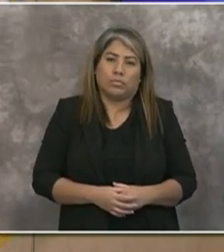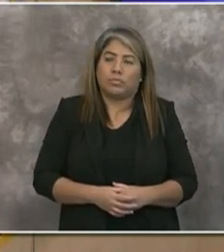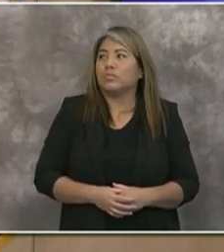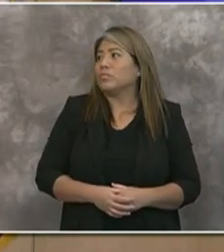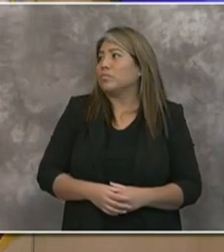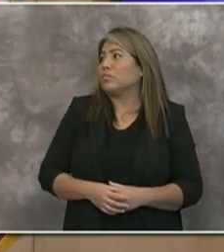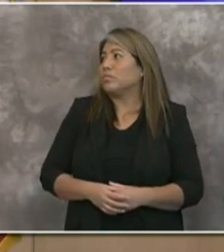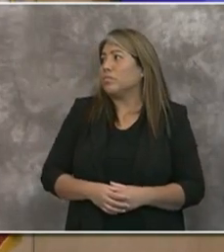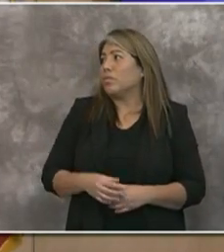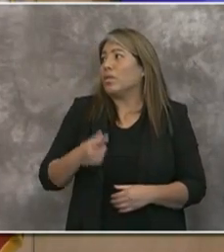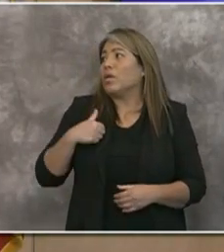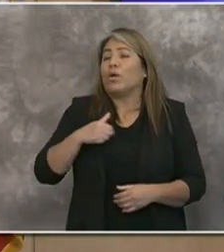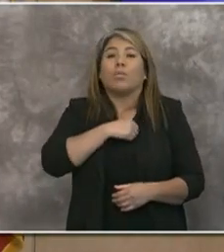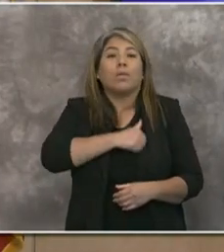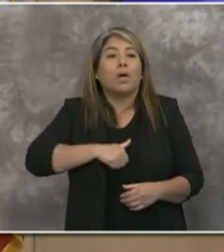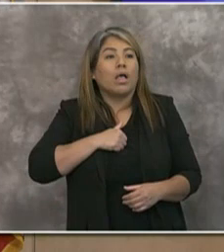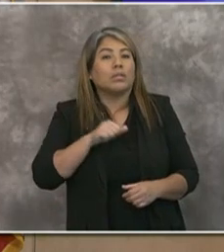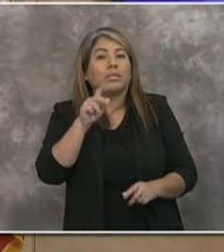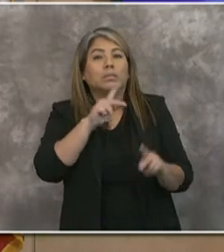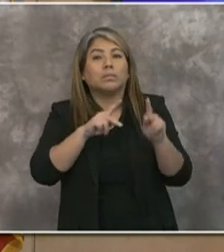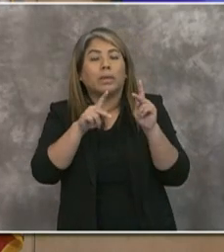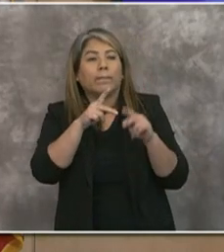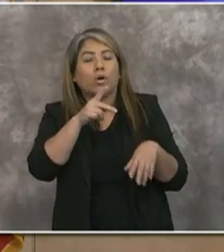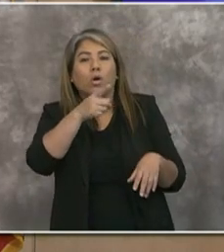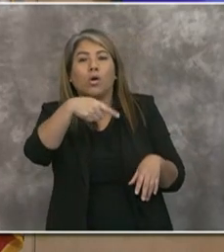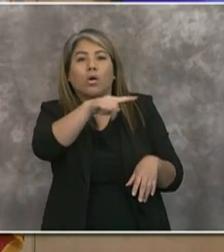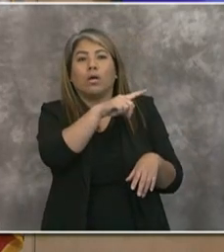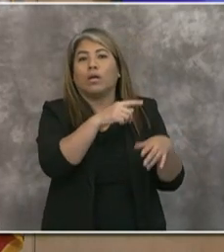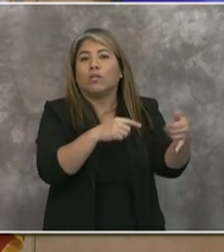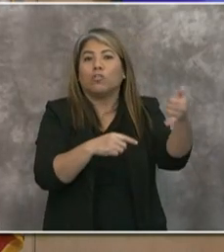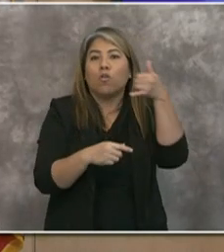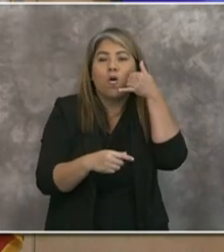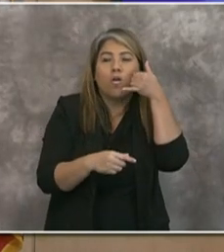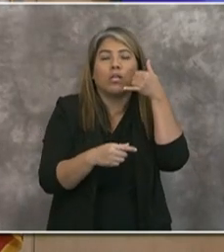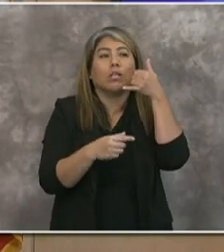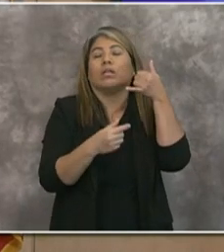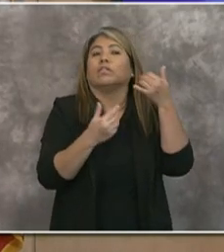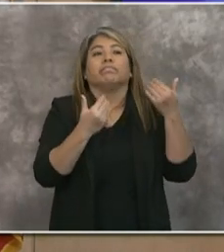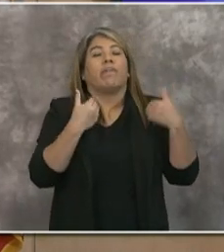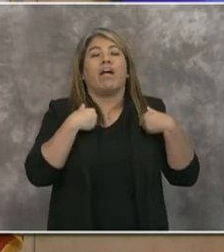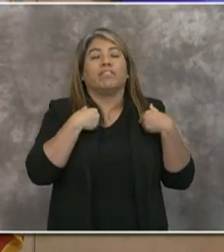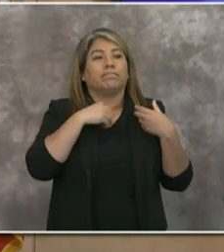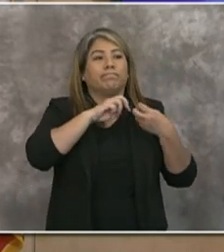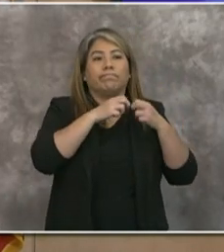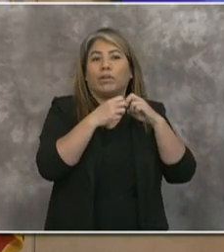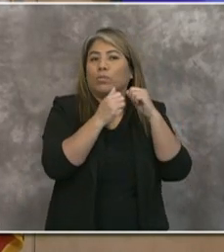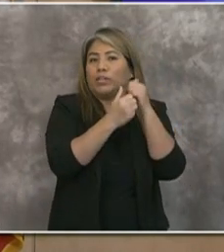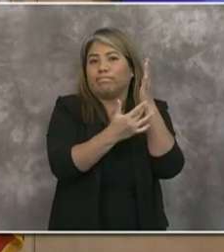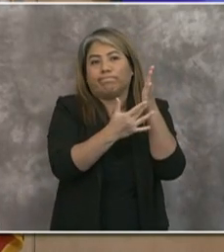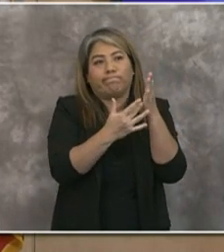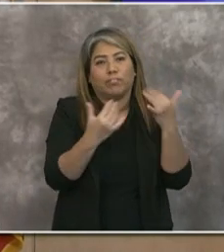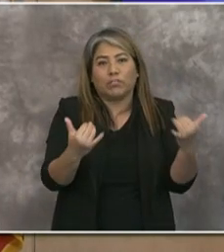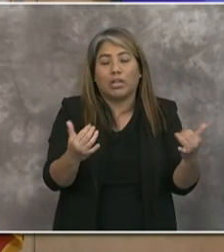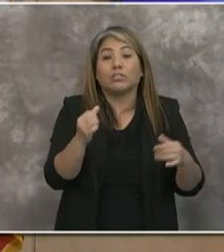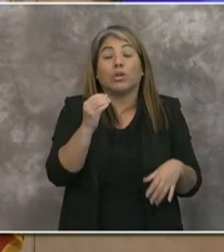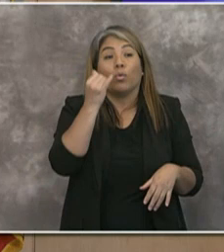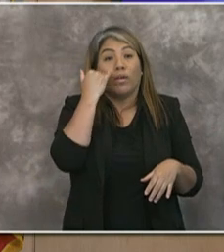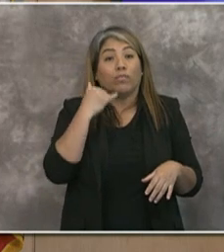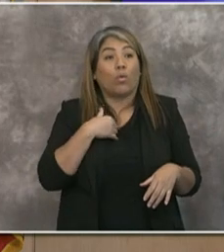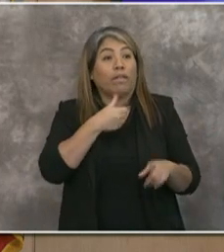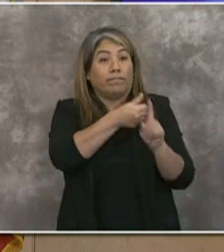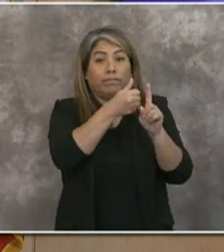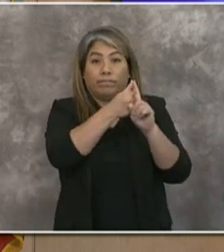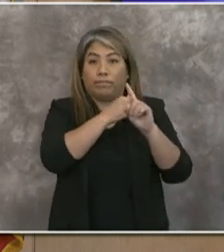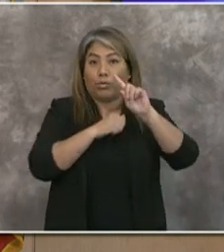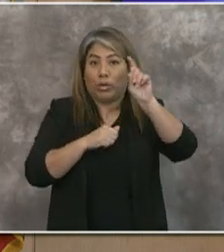We apologize to those people that were doing phone-in calls. Apparently, we're having some sort of a problem with our system today. So if you do have a